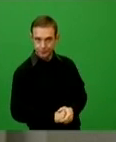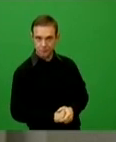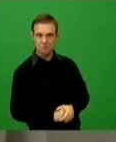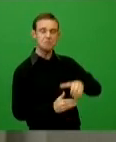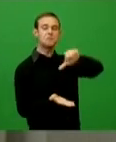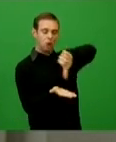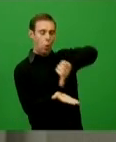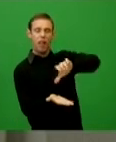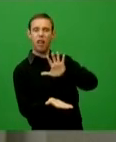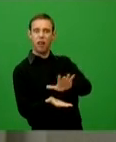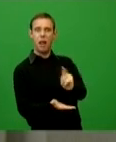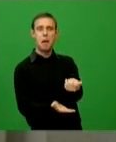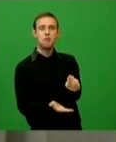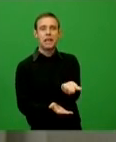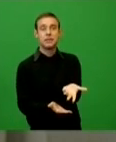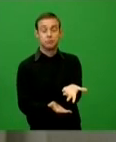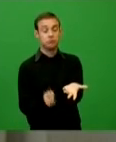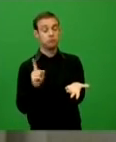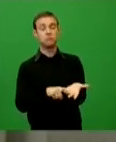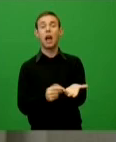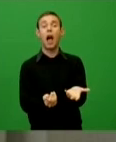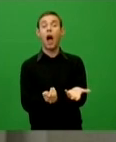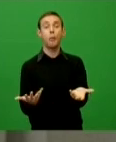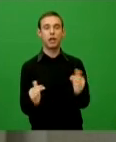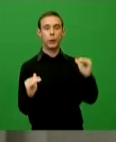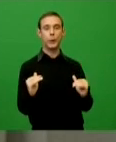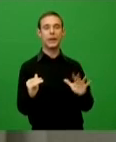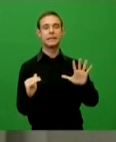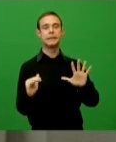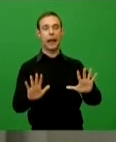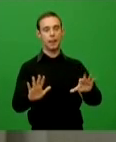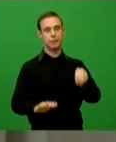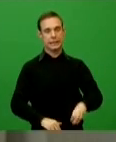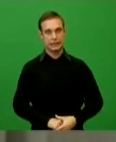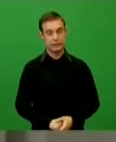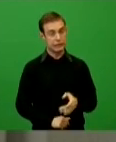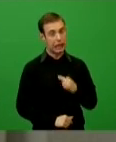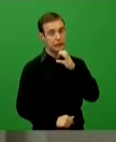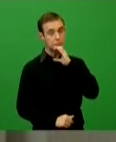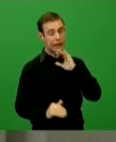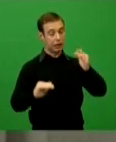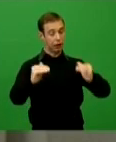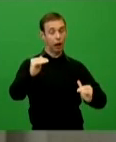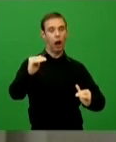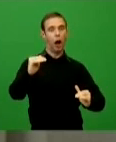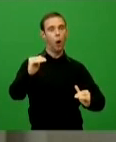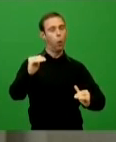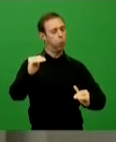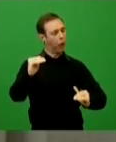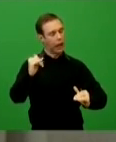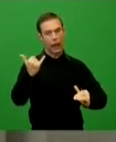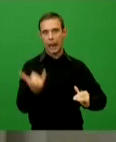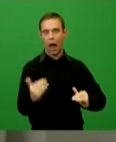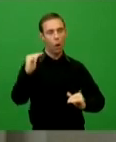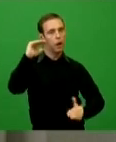about 10% in the wake of this agreement, these gains have been largely reversed, with oil prices back